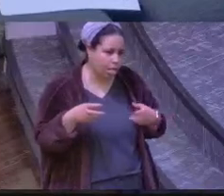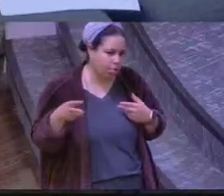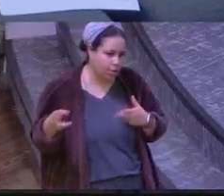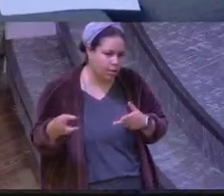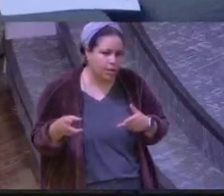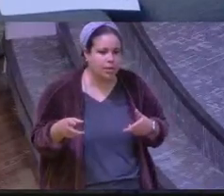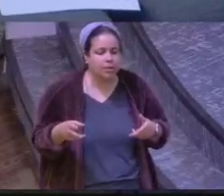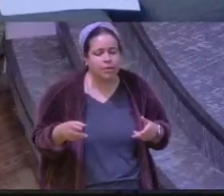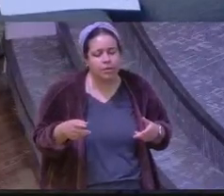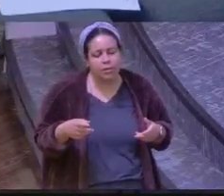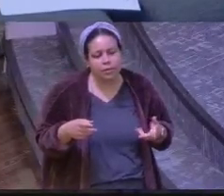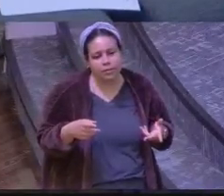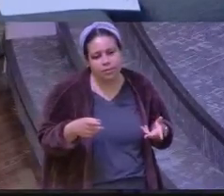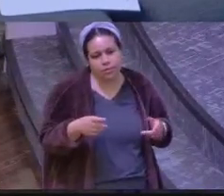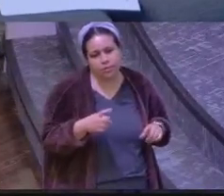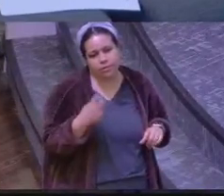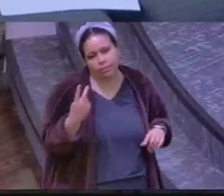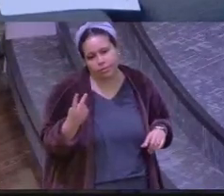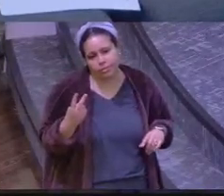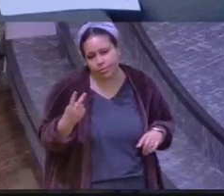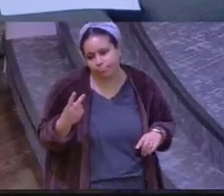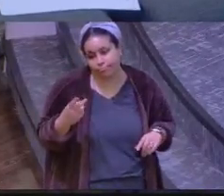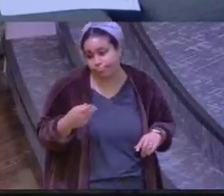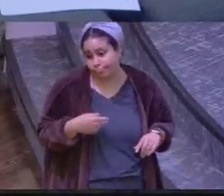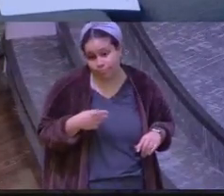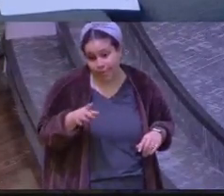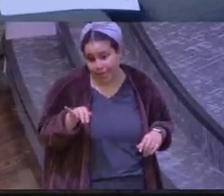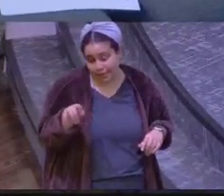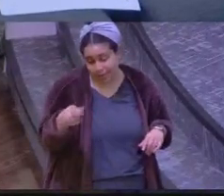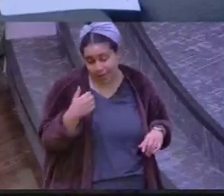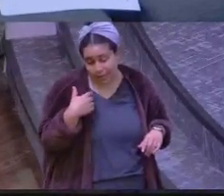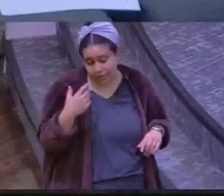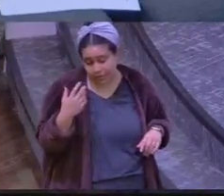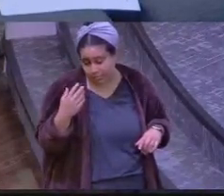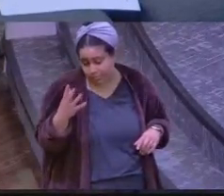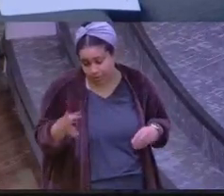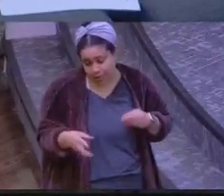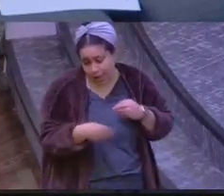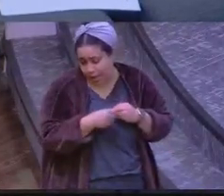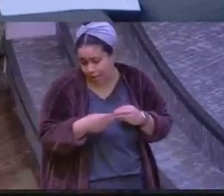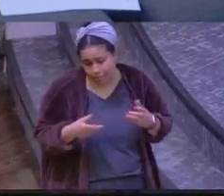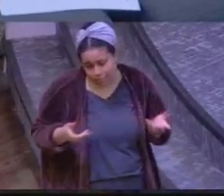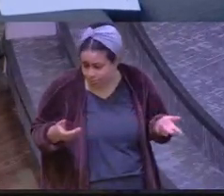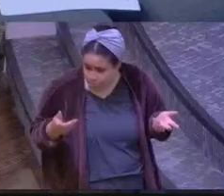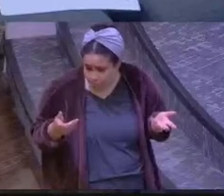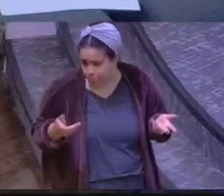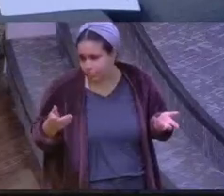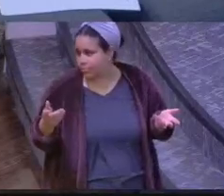know, we were able to do those through SPLY, but if Dr. Askew would like to add.